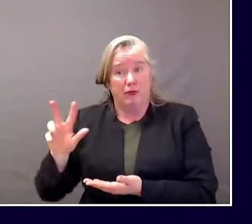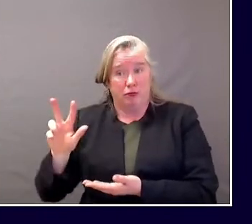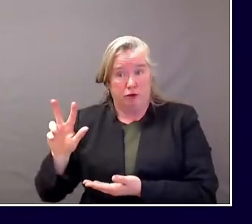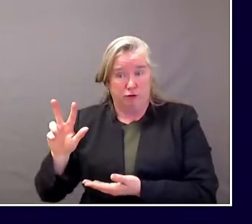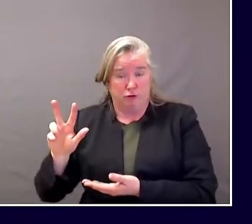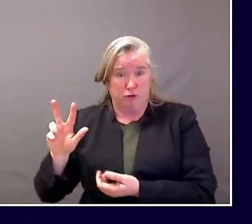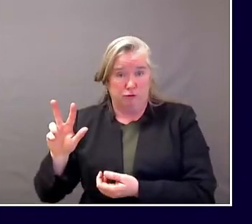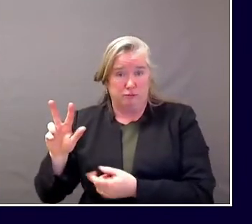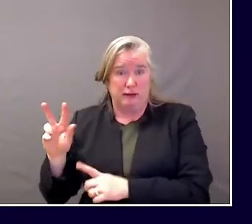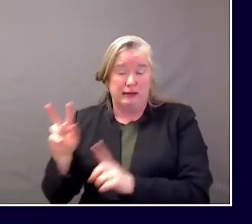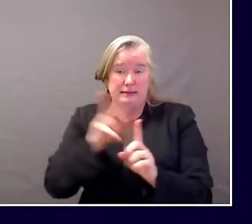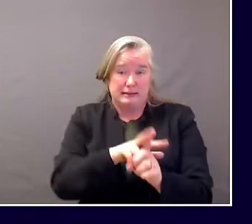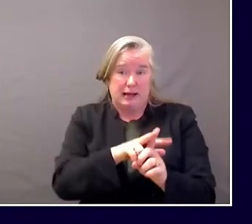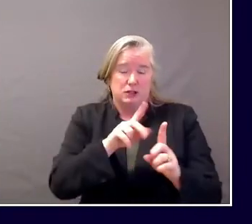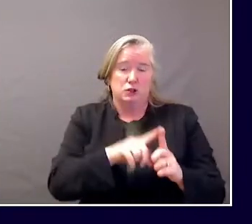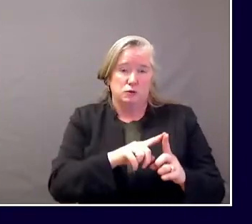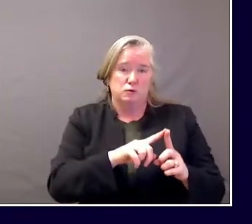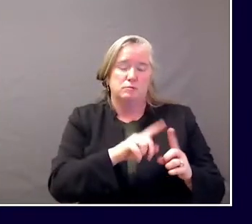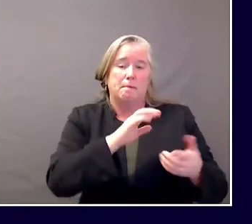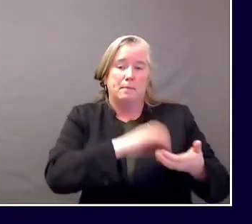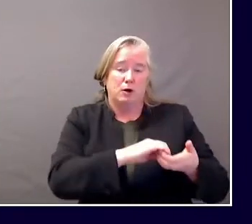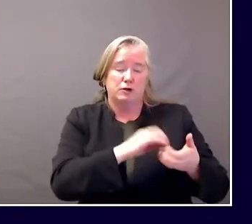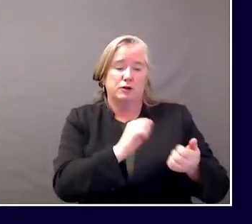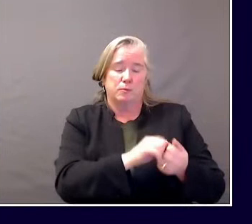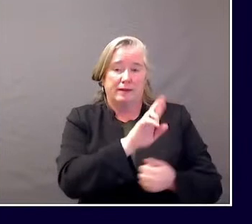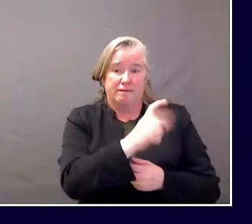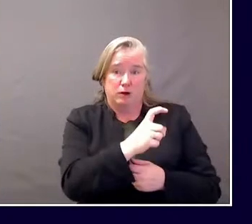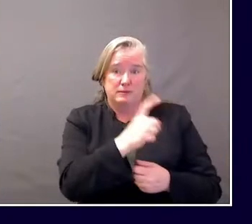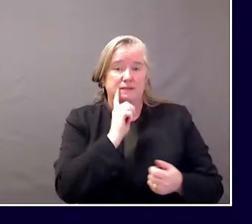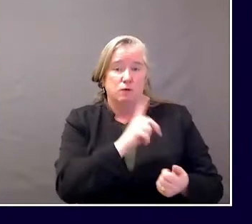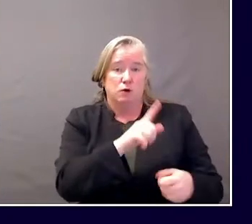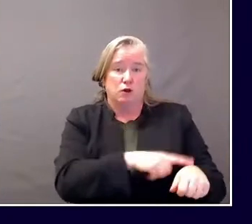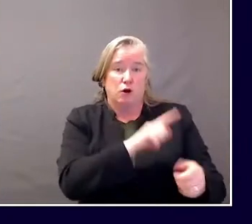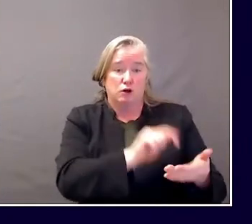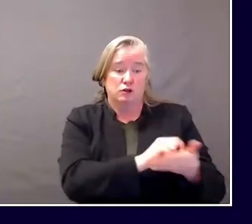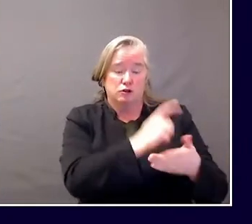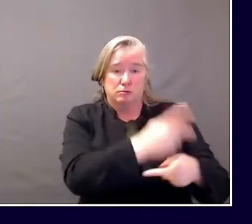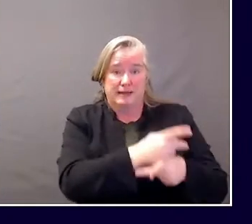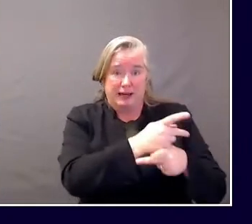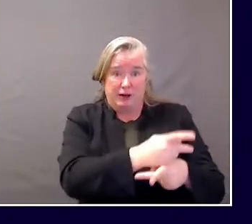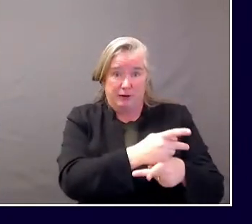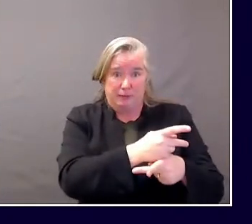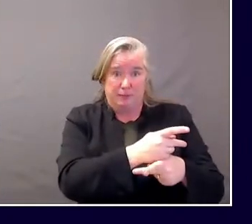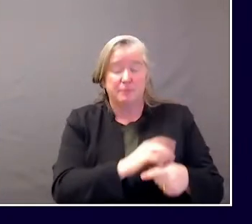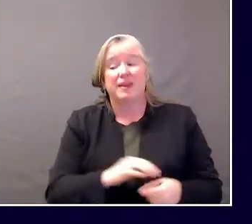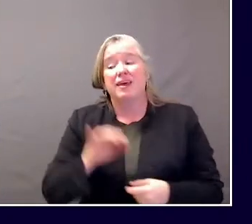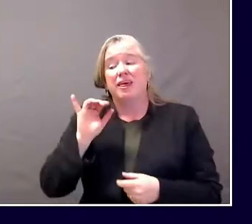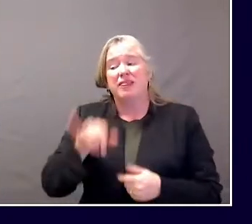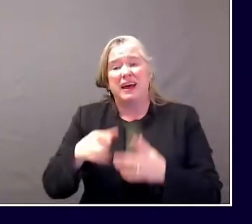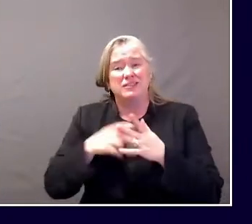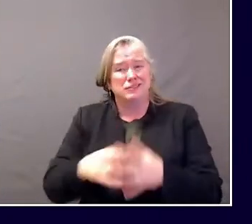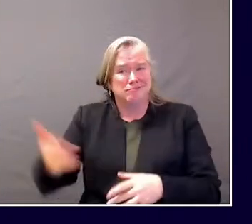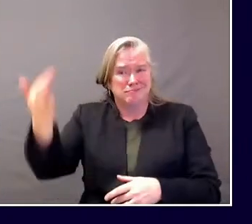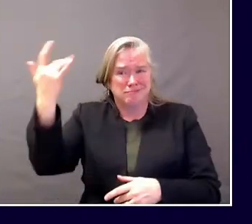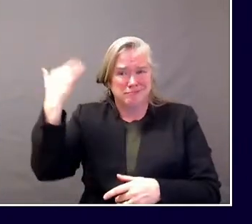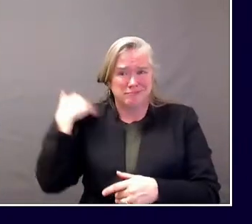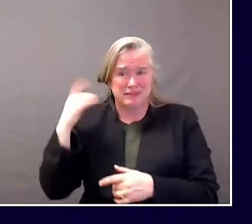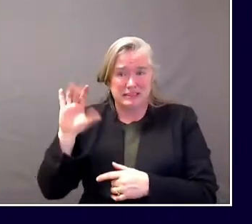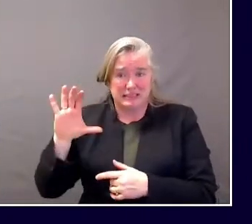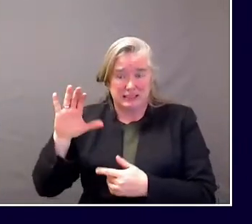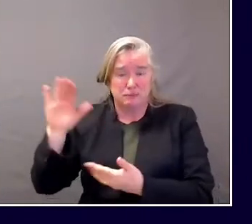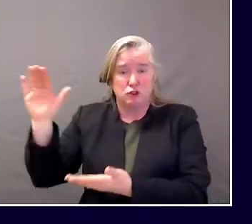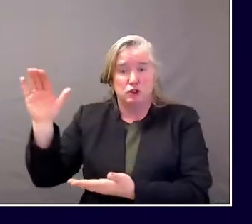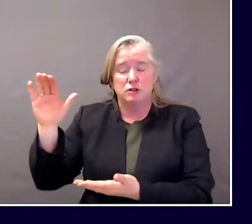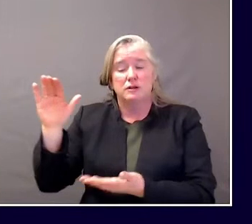allocated for the retail pharmacy partnership. Those allocations started weeks ago, way back in December, for clinics that